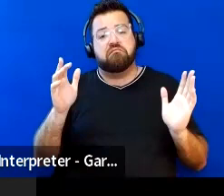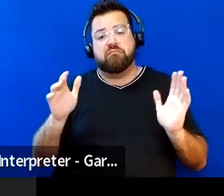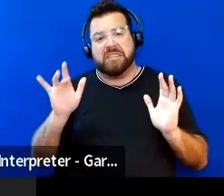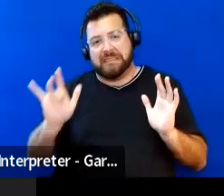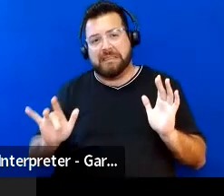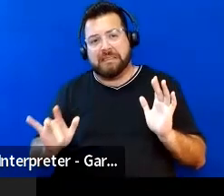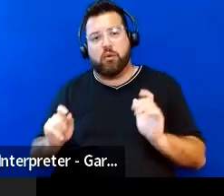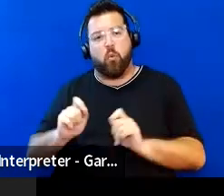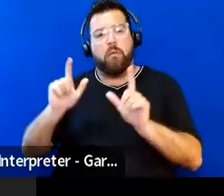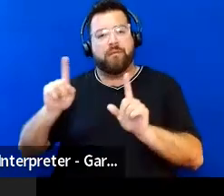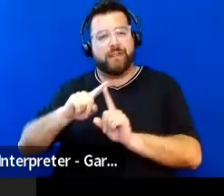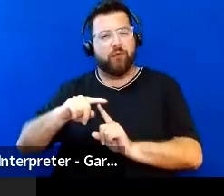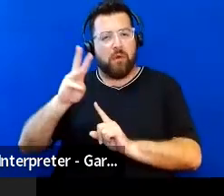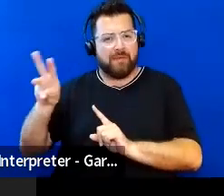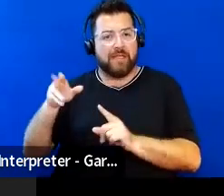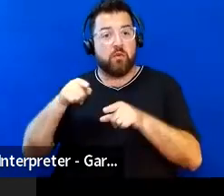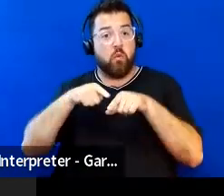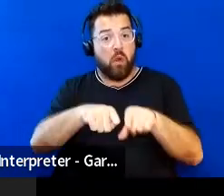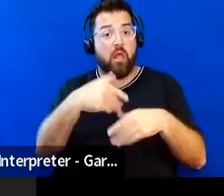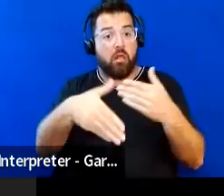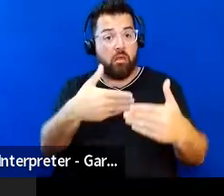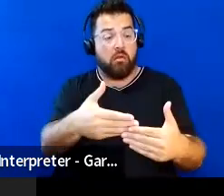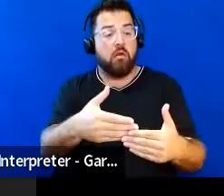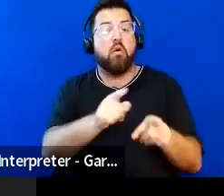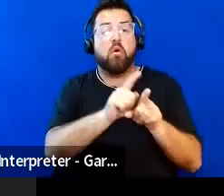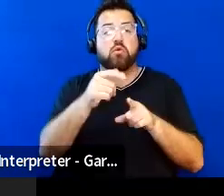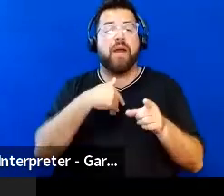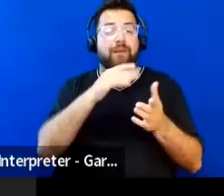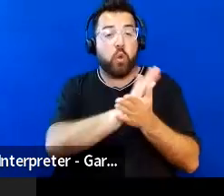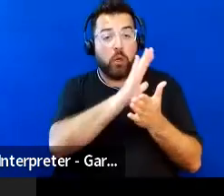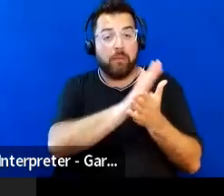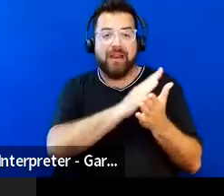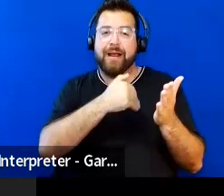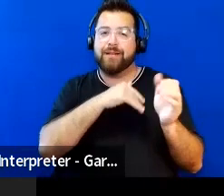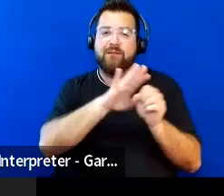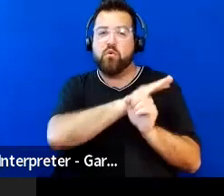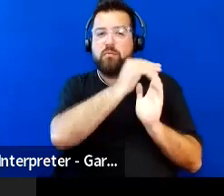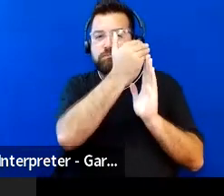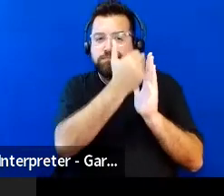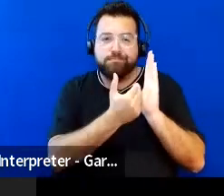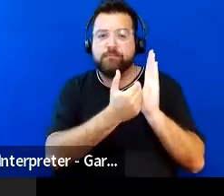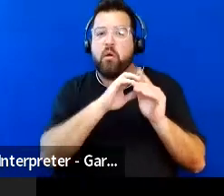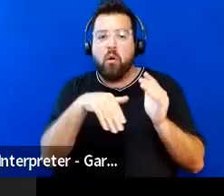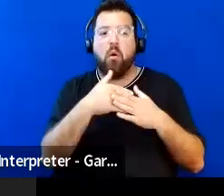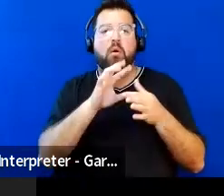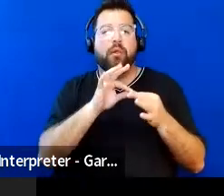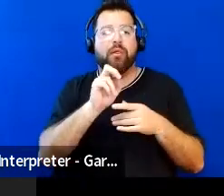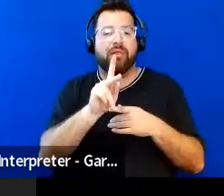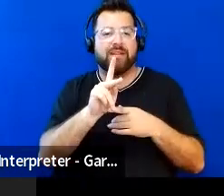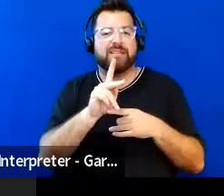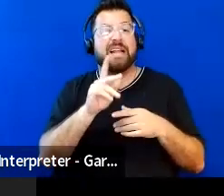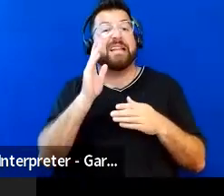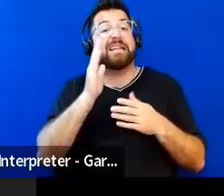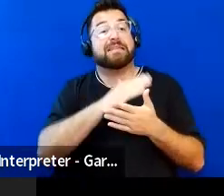websites as we go. I also have this document that has the full list of links on it, and I'll give you that